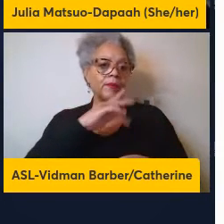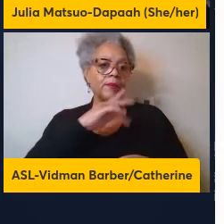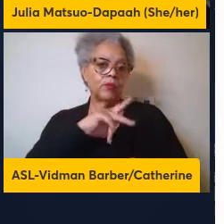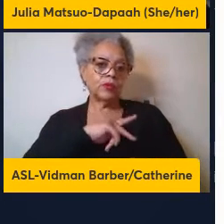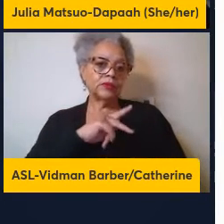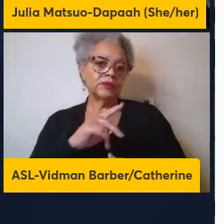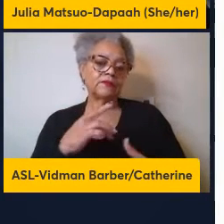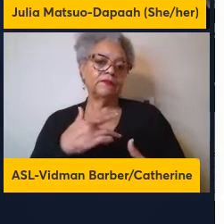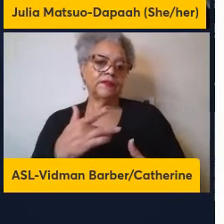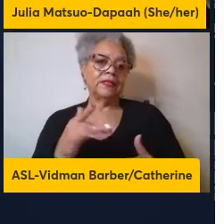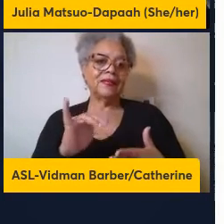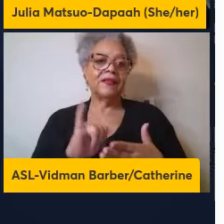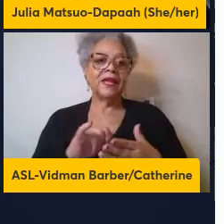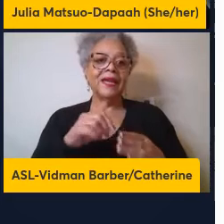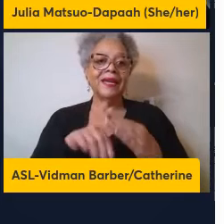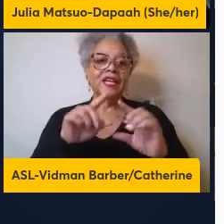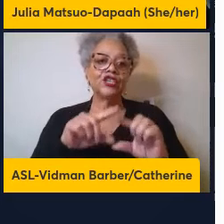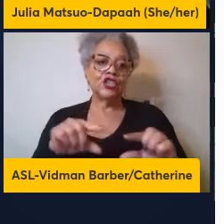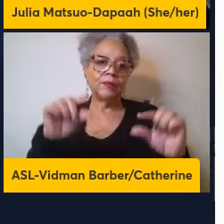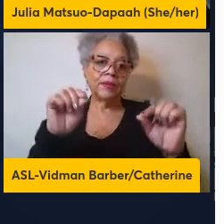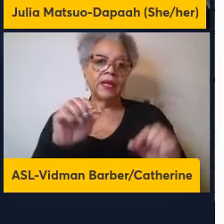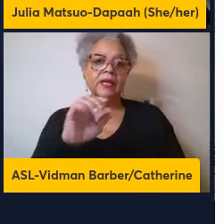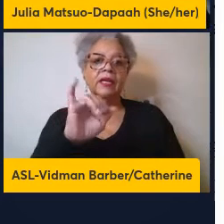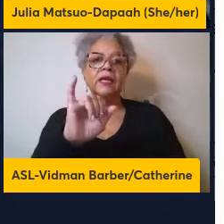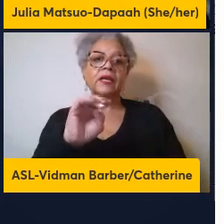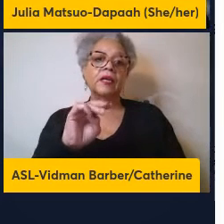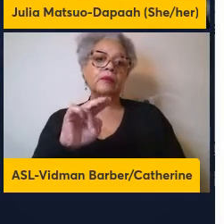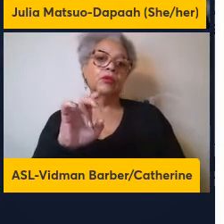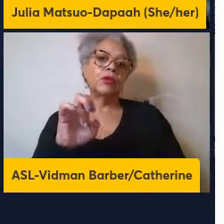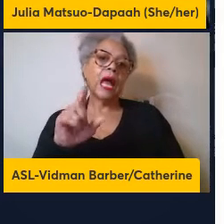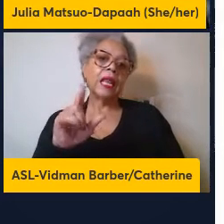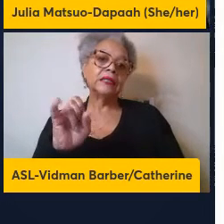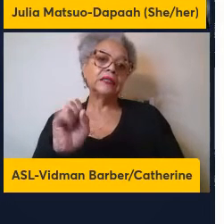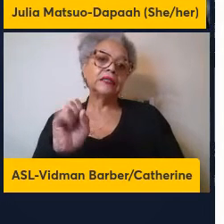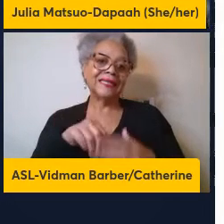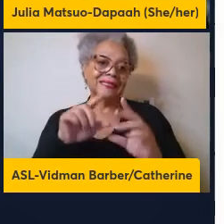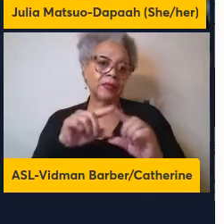that in Japan immunology is like very